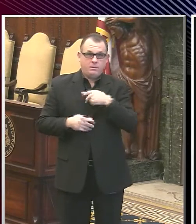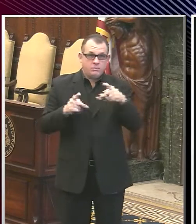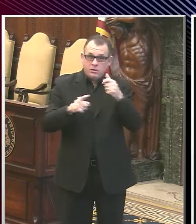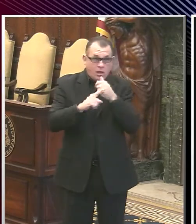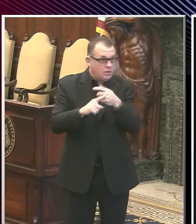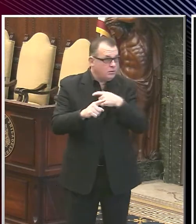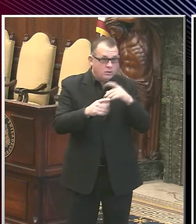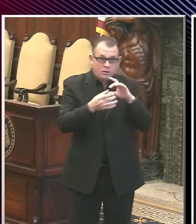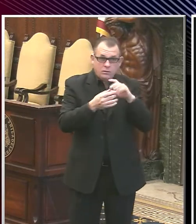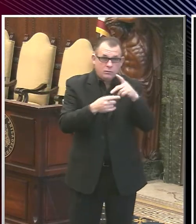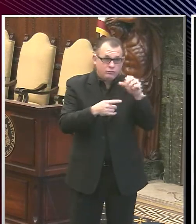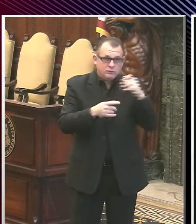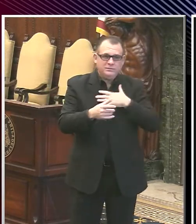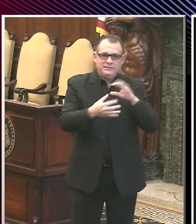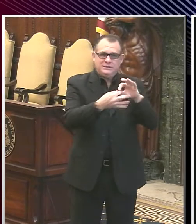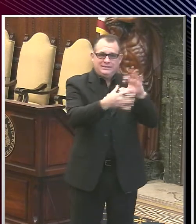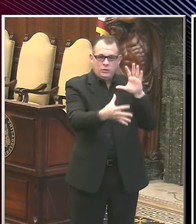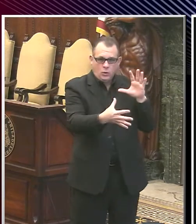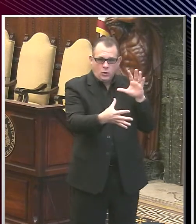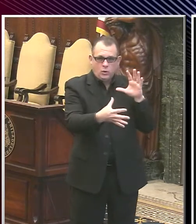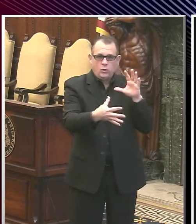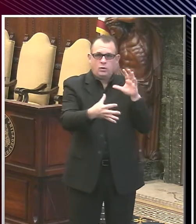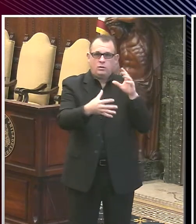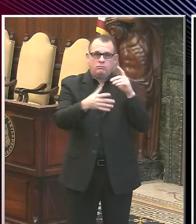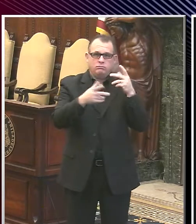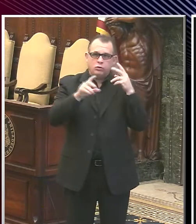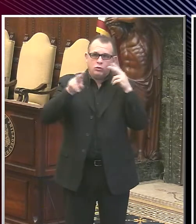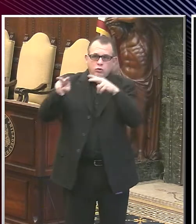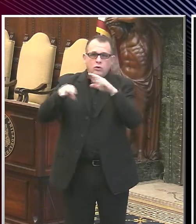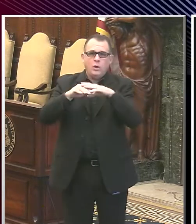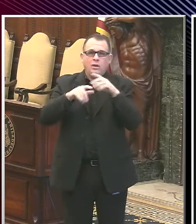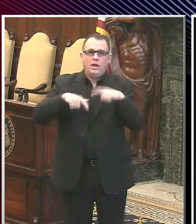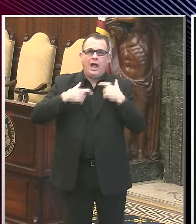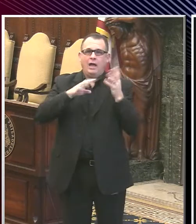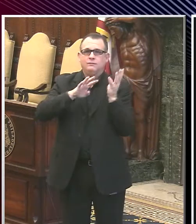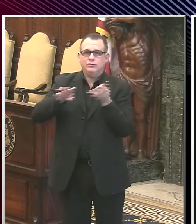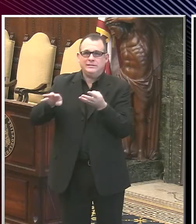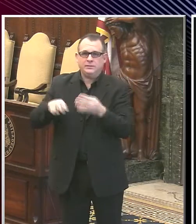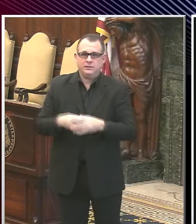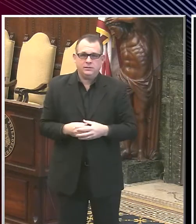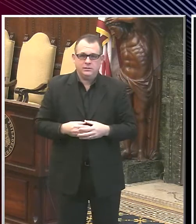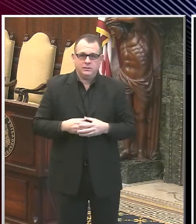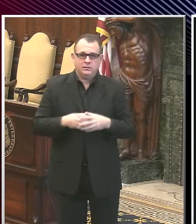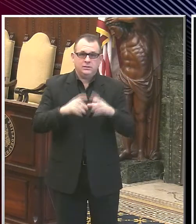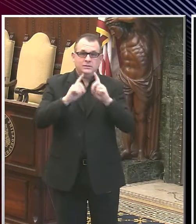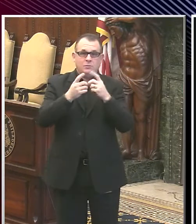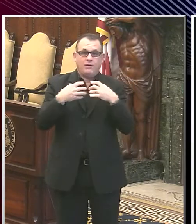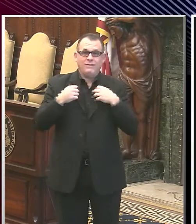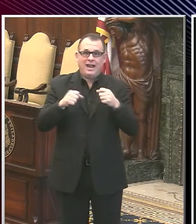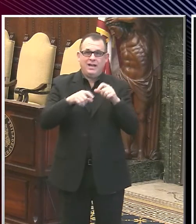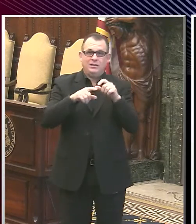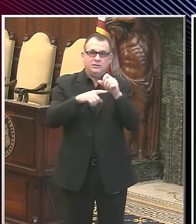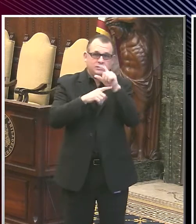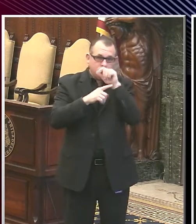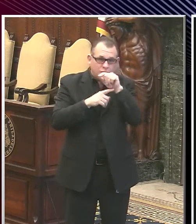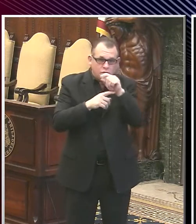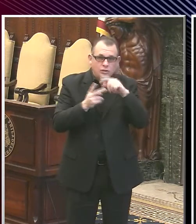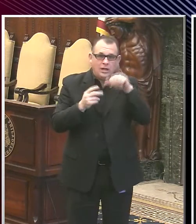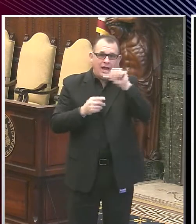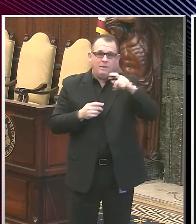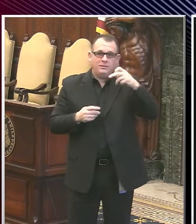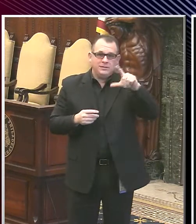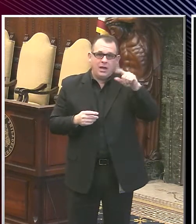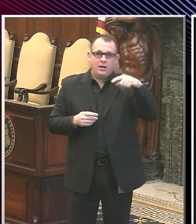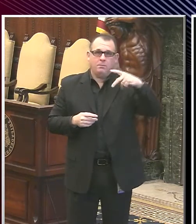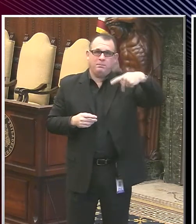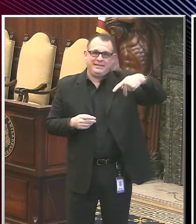press, please log out and you can watch on one of our live streams, including the Department of Health's Twitter account at